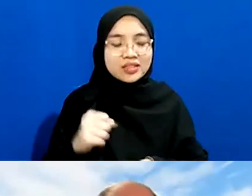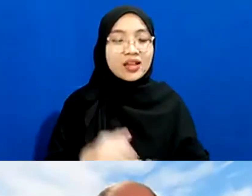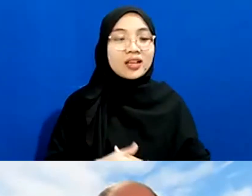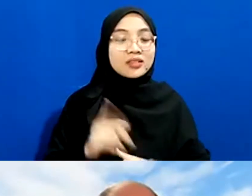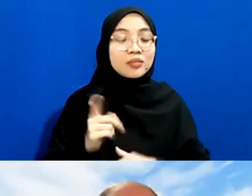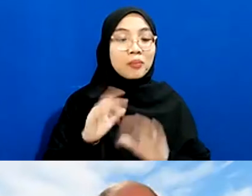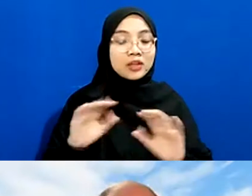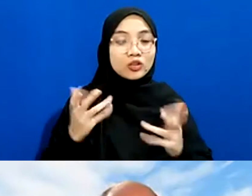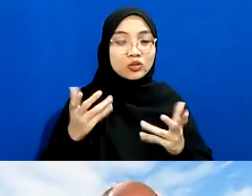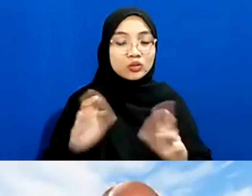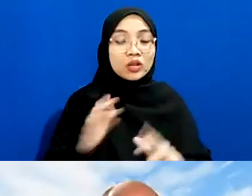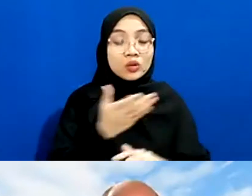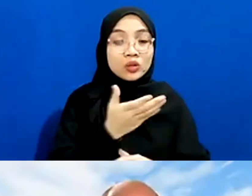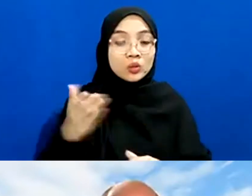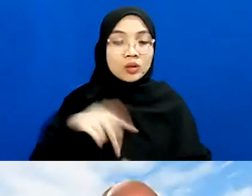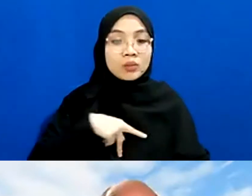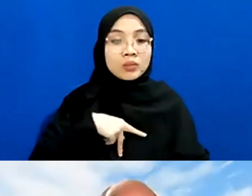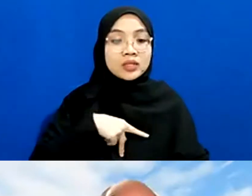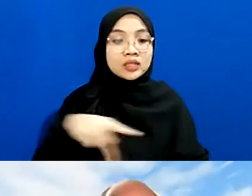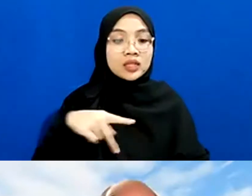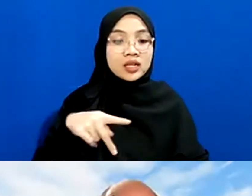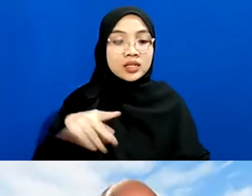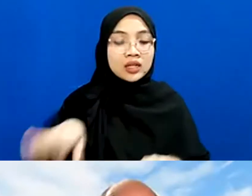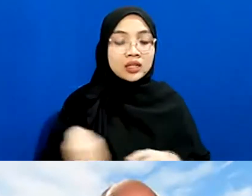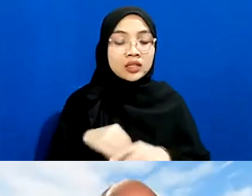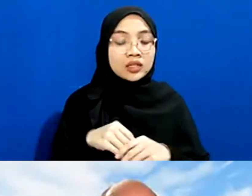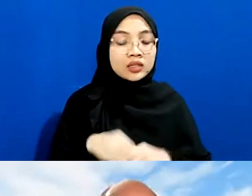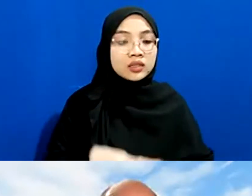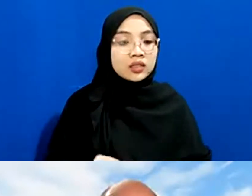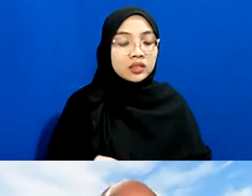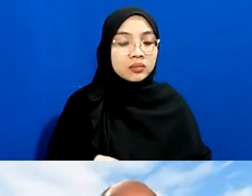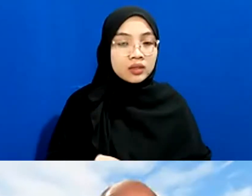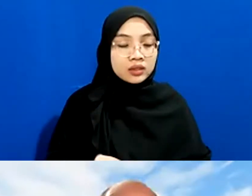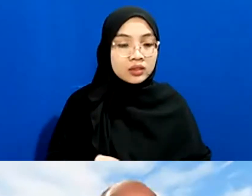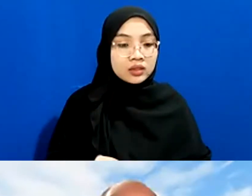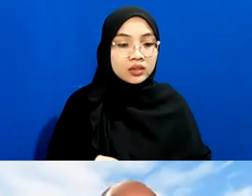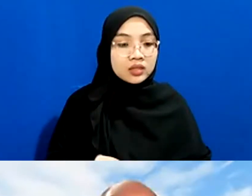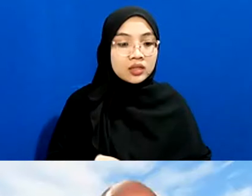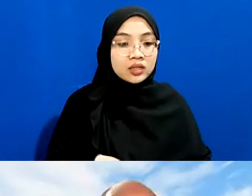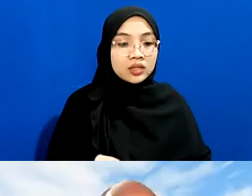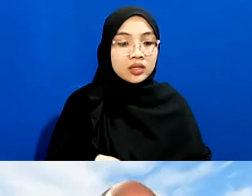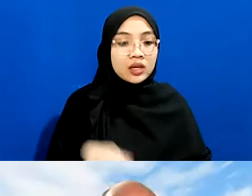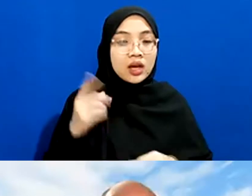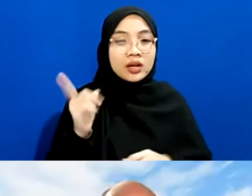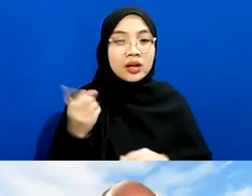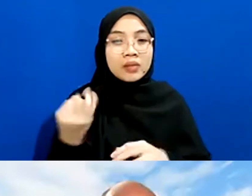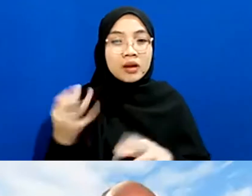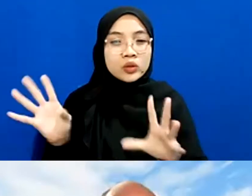by participants coming, if I was not wrong, from how many countries, Belka?